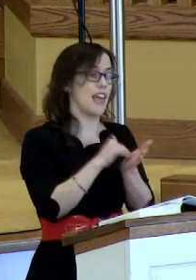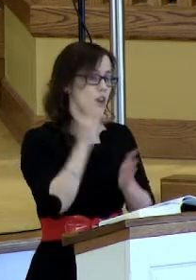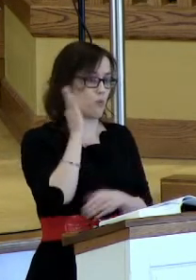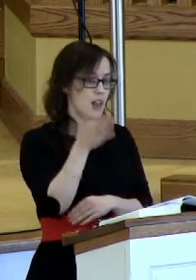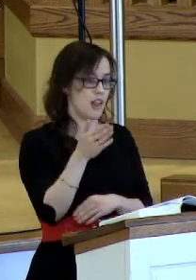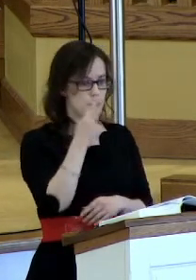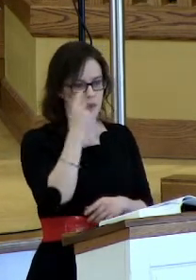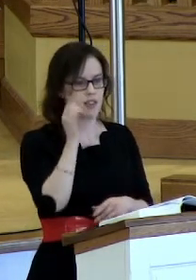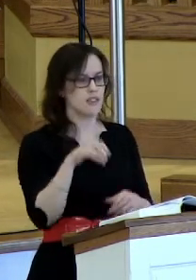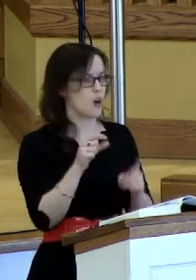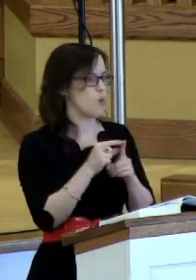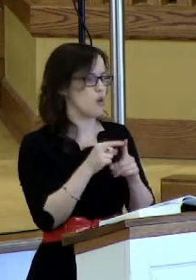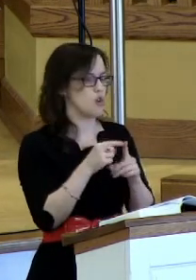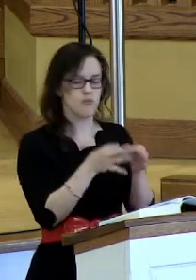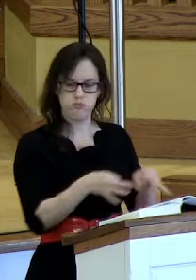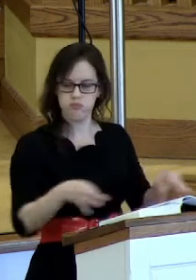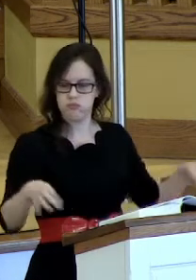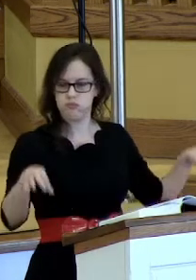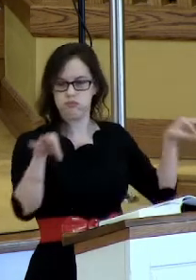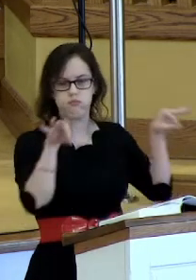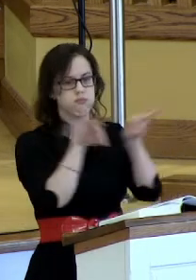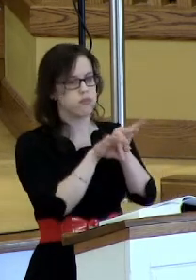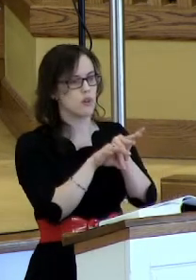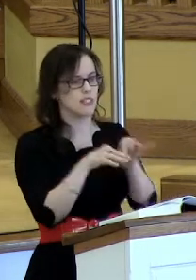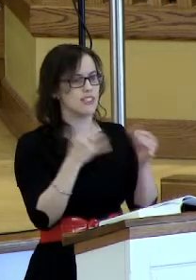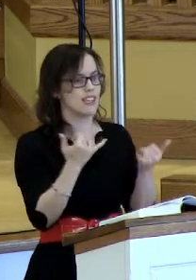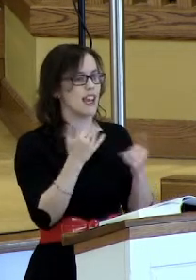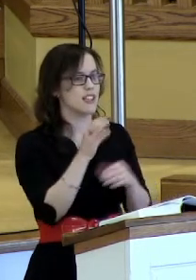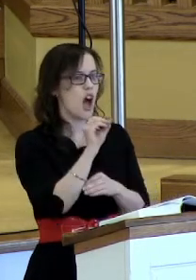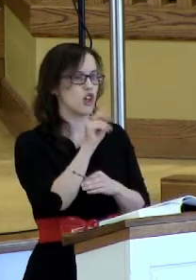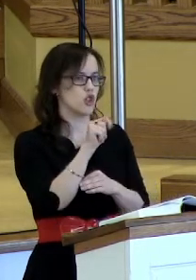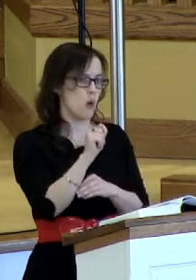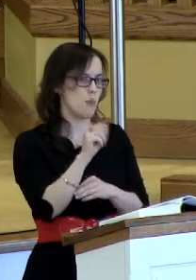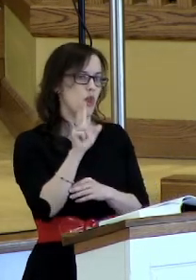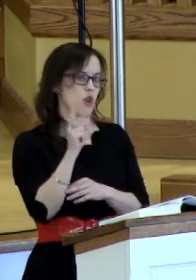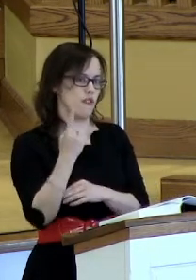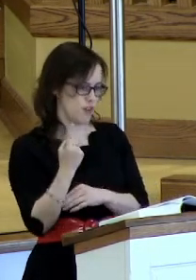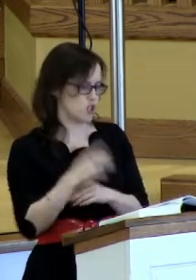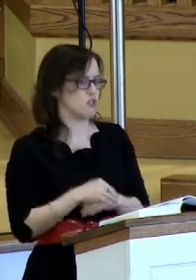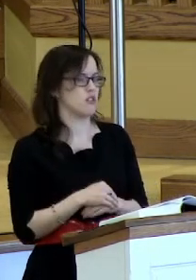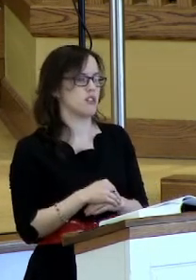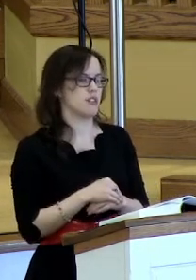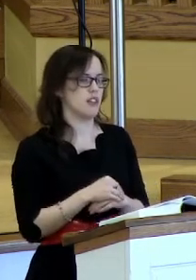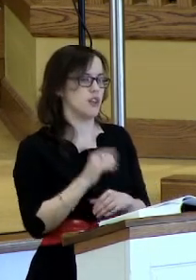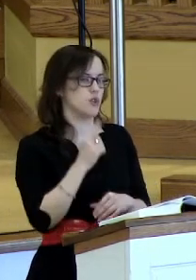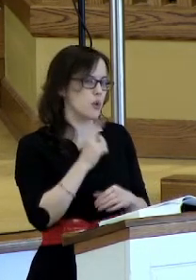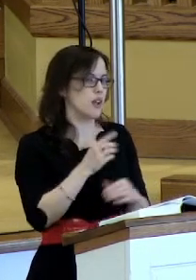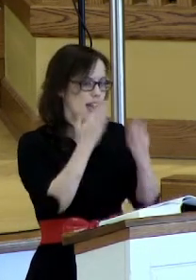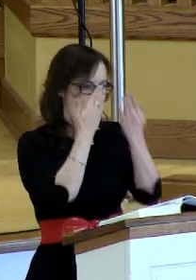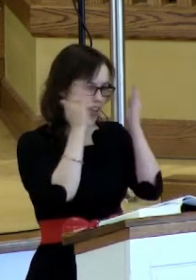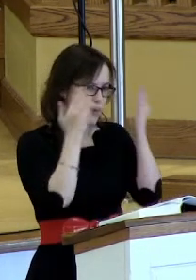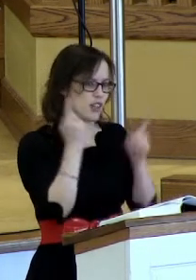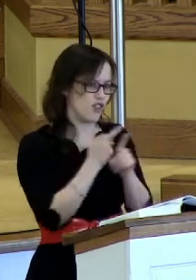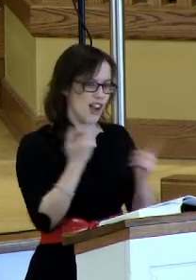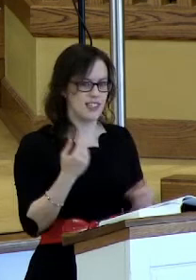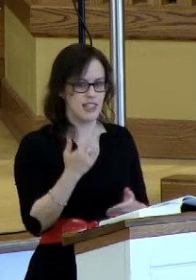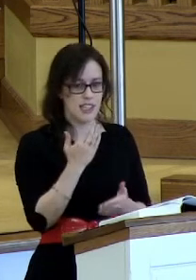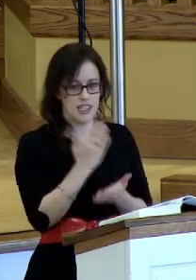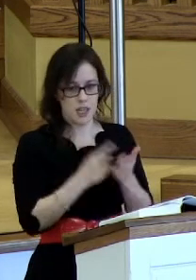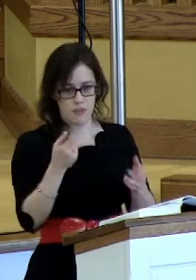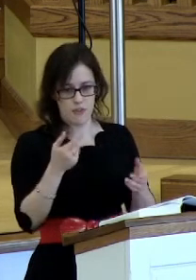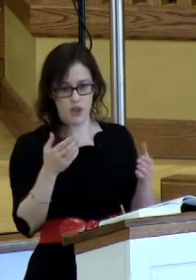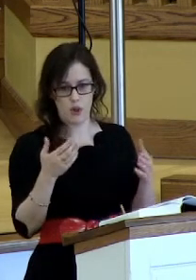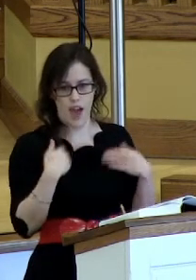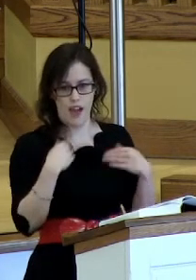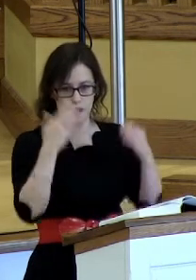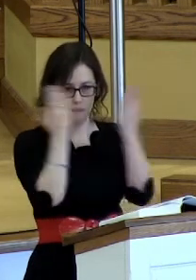because the words of it, I think, are very important at this time. You know, today's October 31st, and I guess it's Halloween, right? I see some of you wore your masks in the church